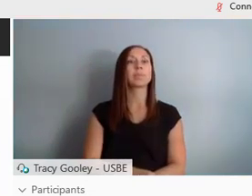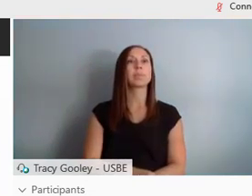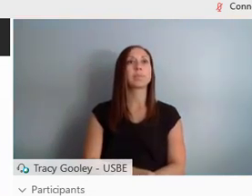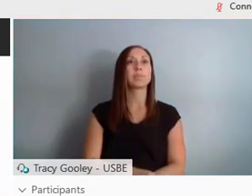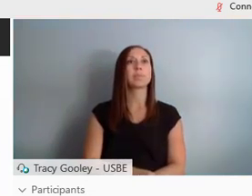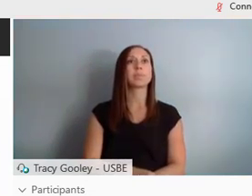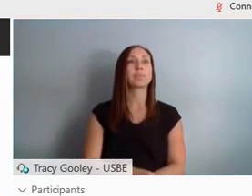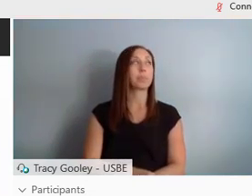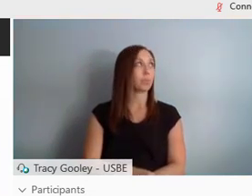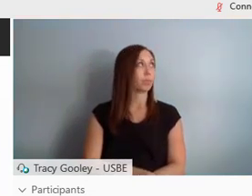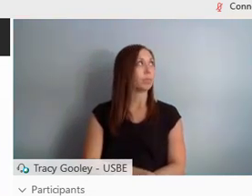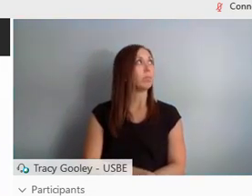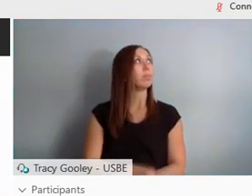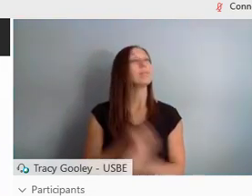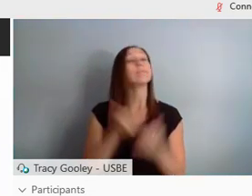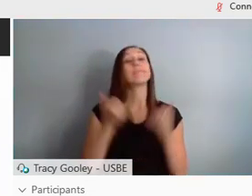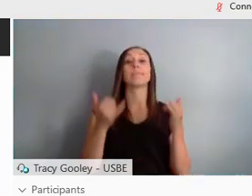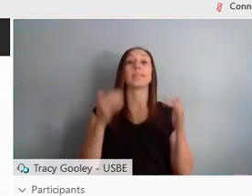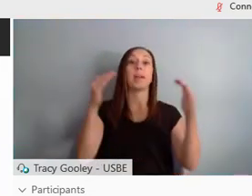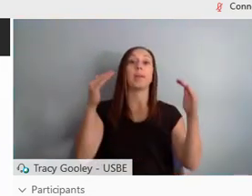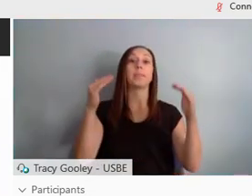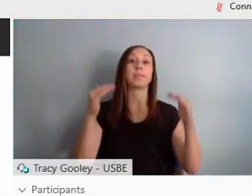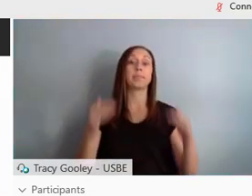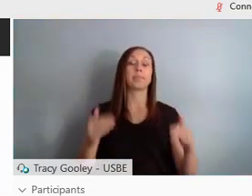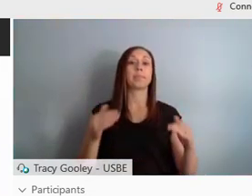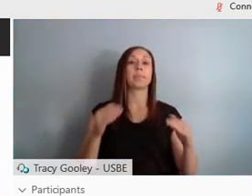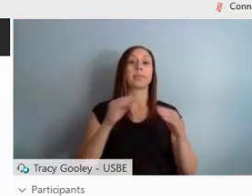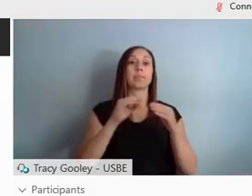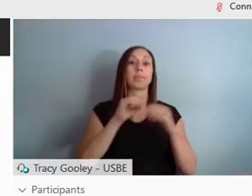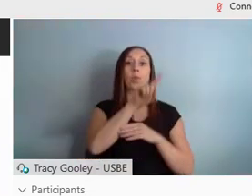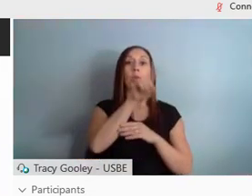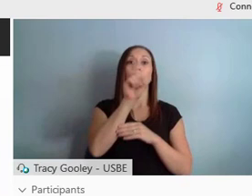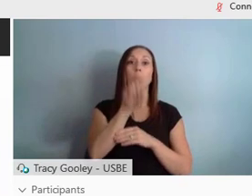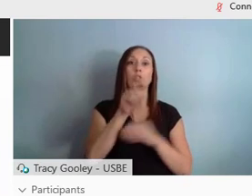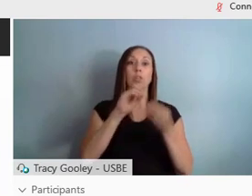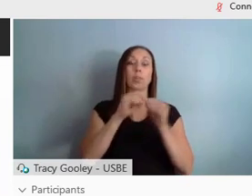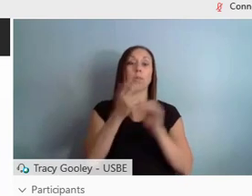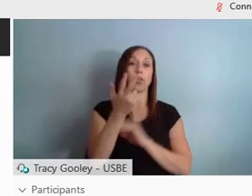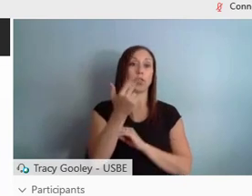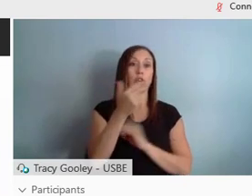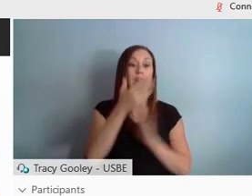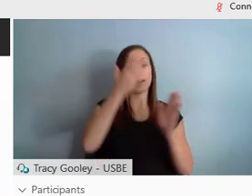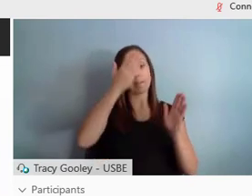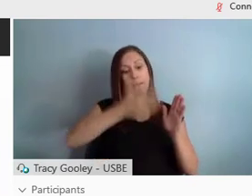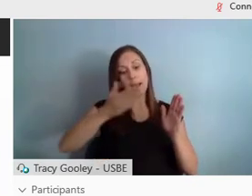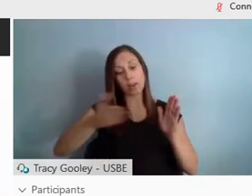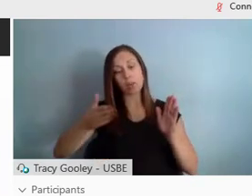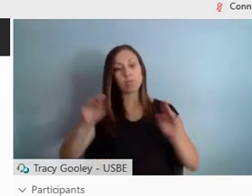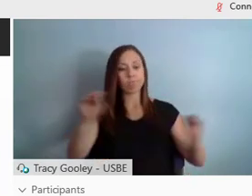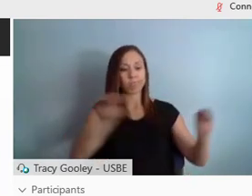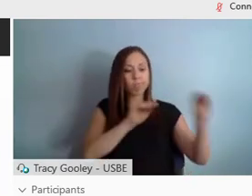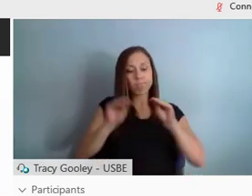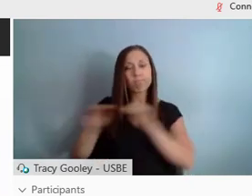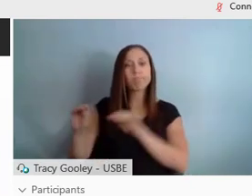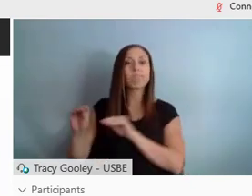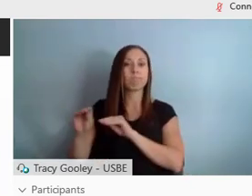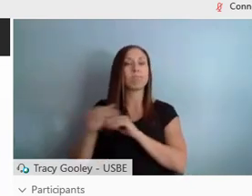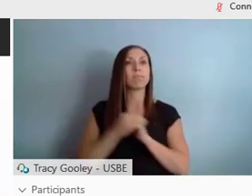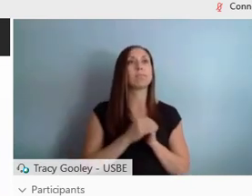Okay, we're going to move on to question 13, which is patterning and sorting.